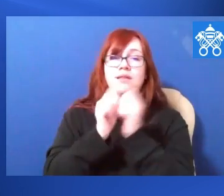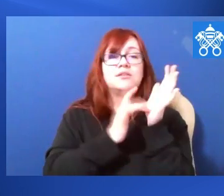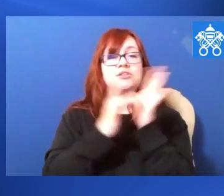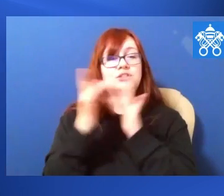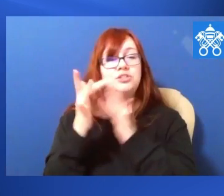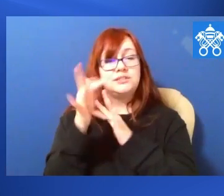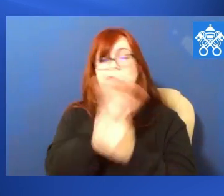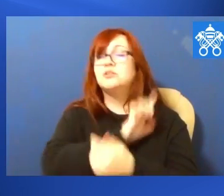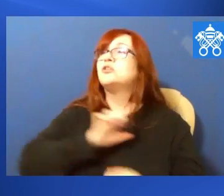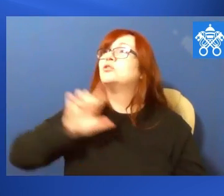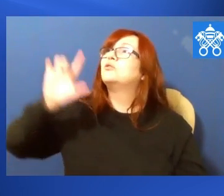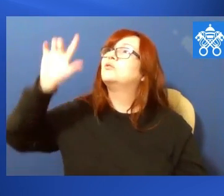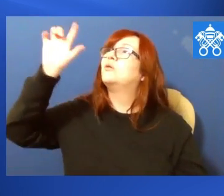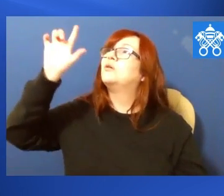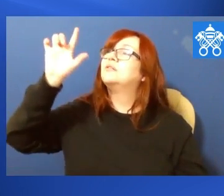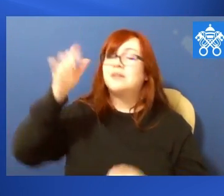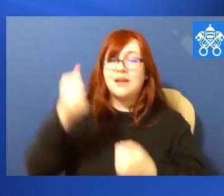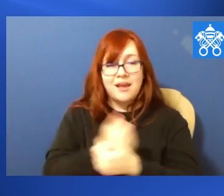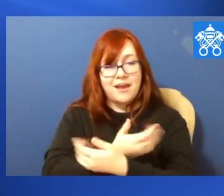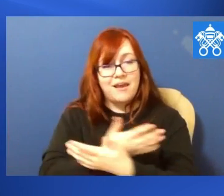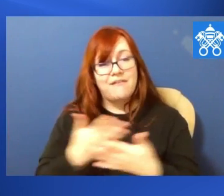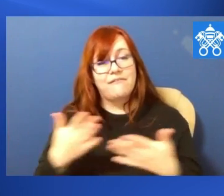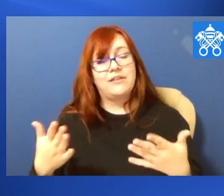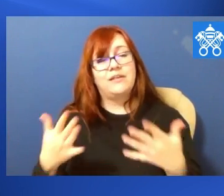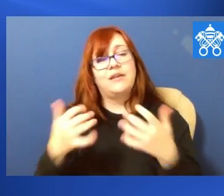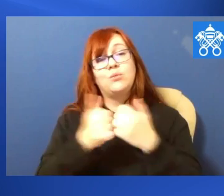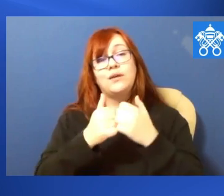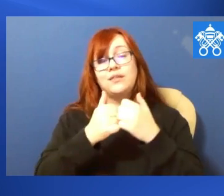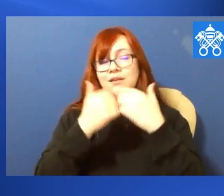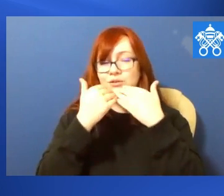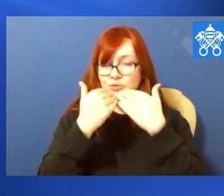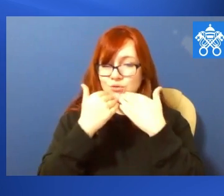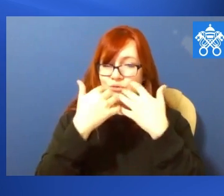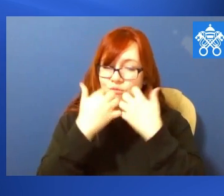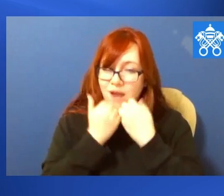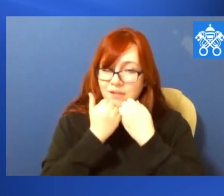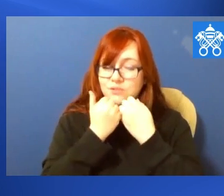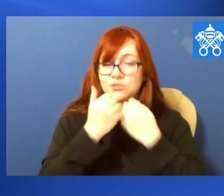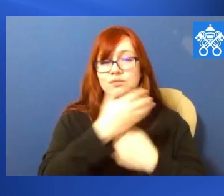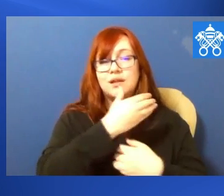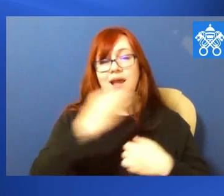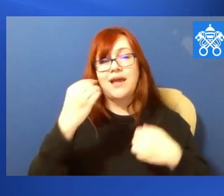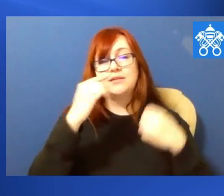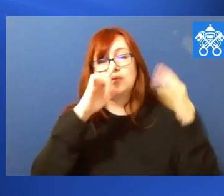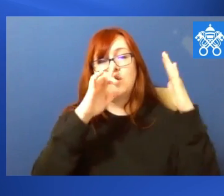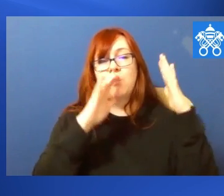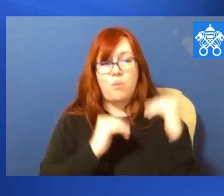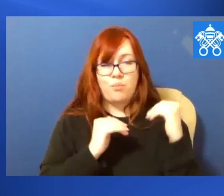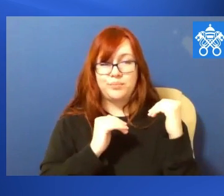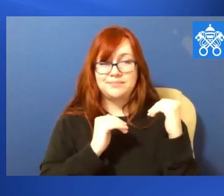Jesus, the Lord. Everything with gratitude and hope.